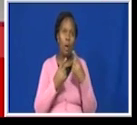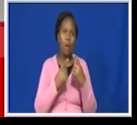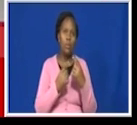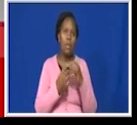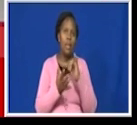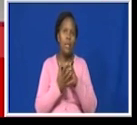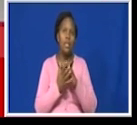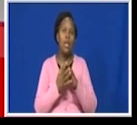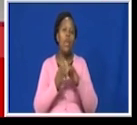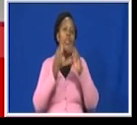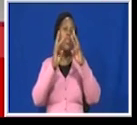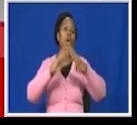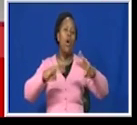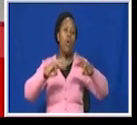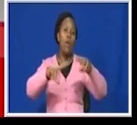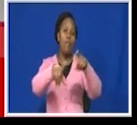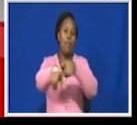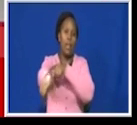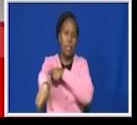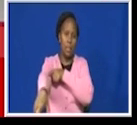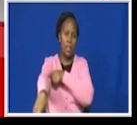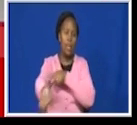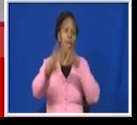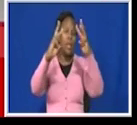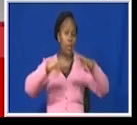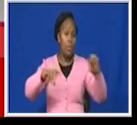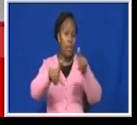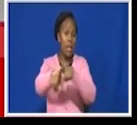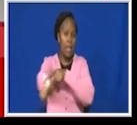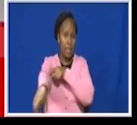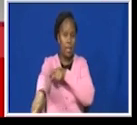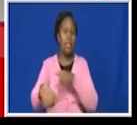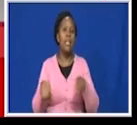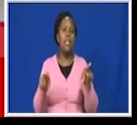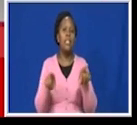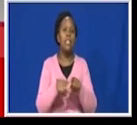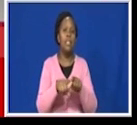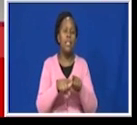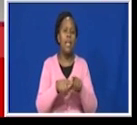that is the wavelength. The wavelength is exactly